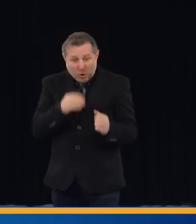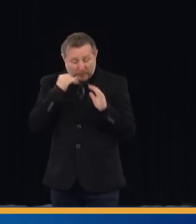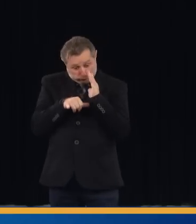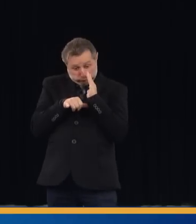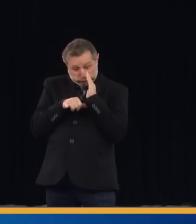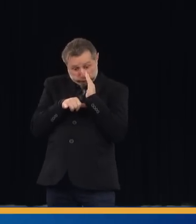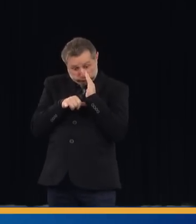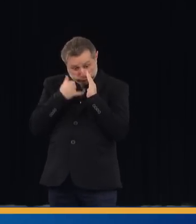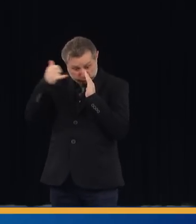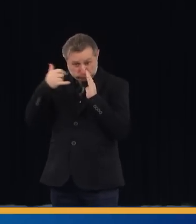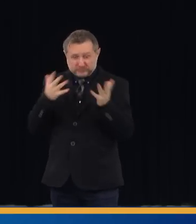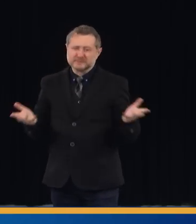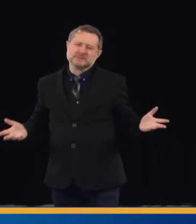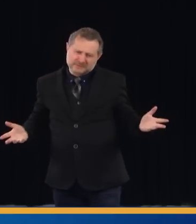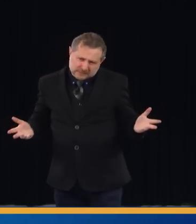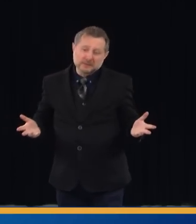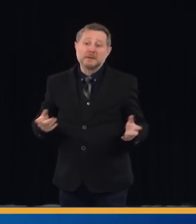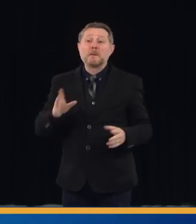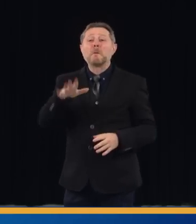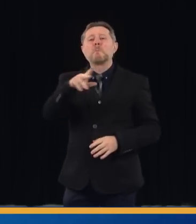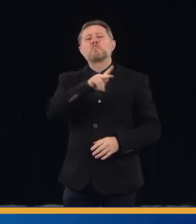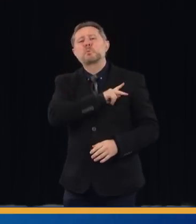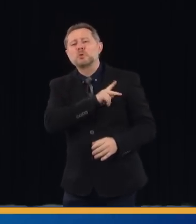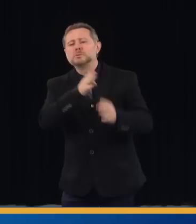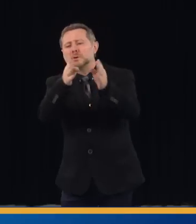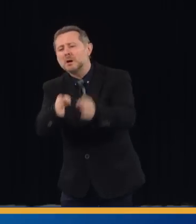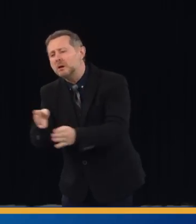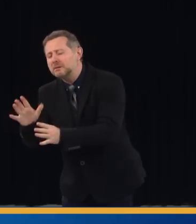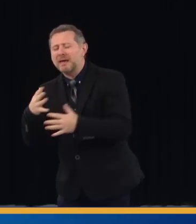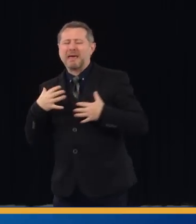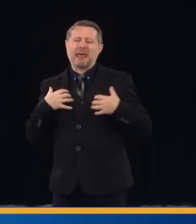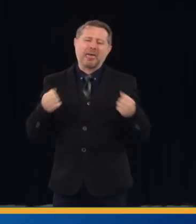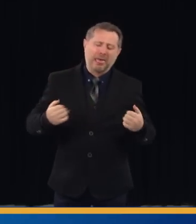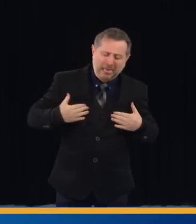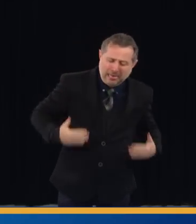It's a personal health issue. It's how we